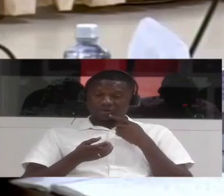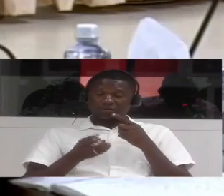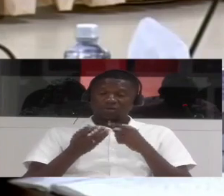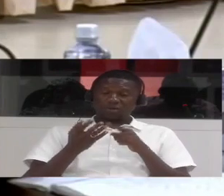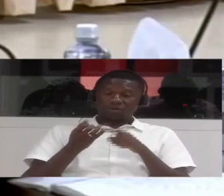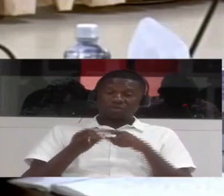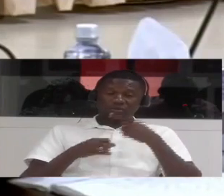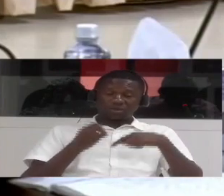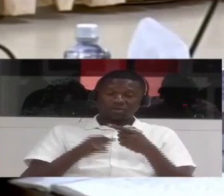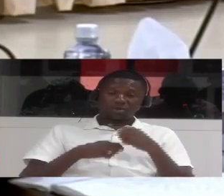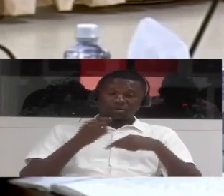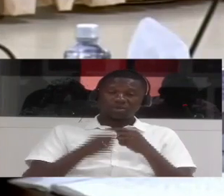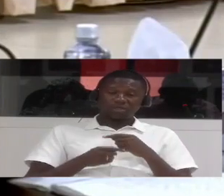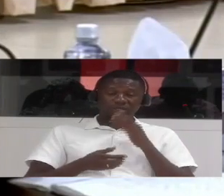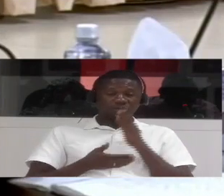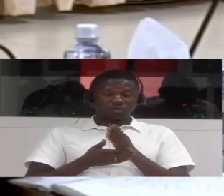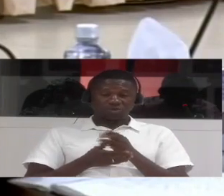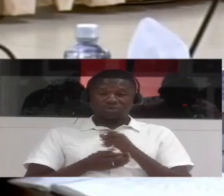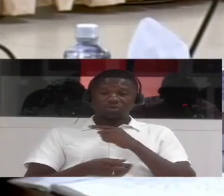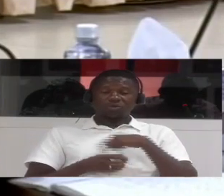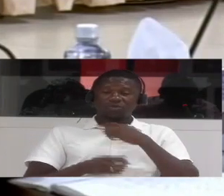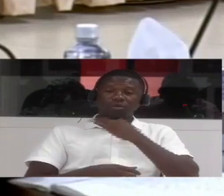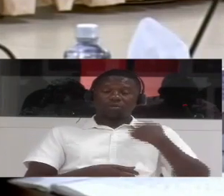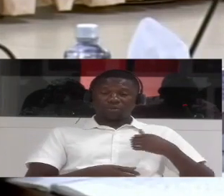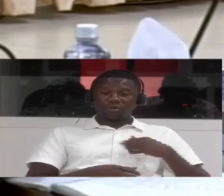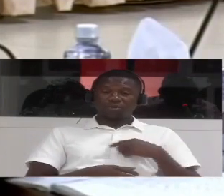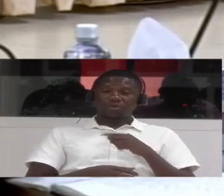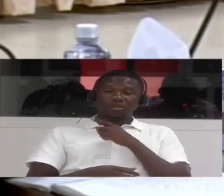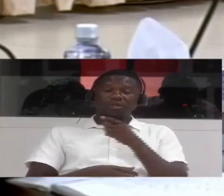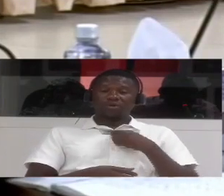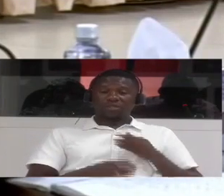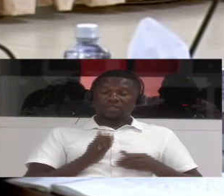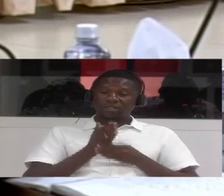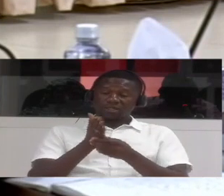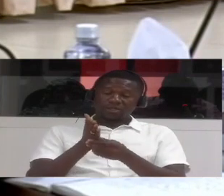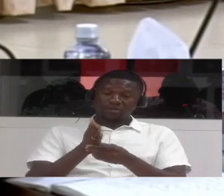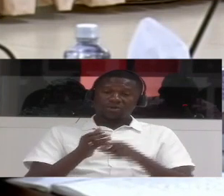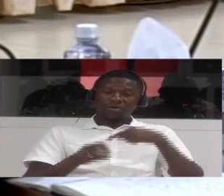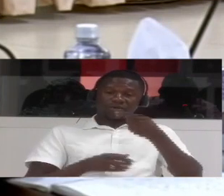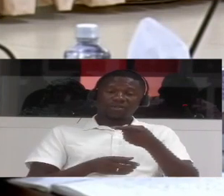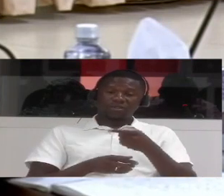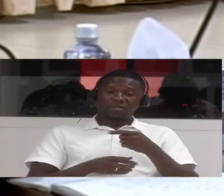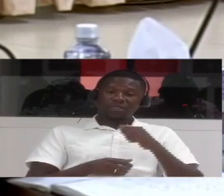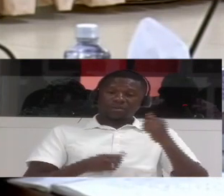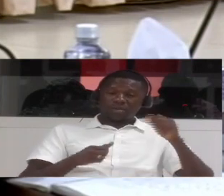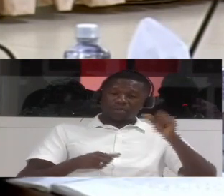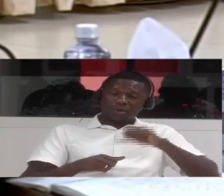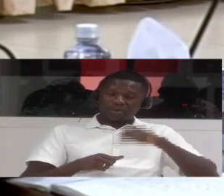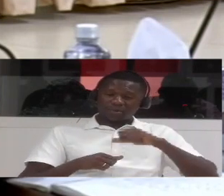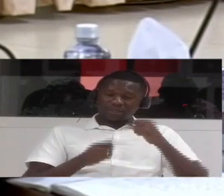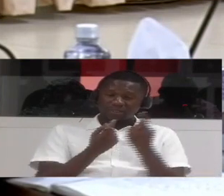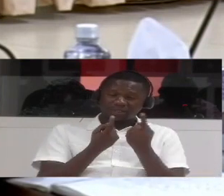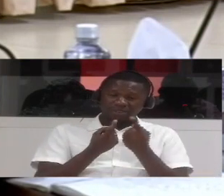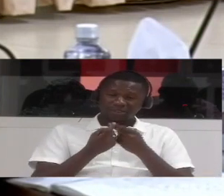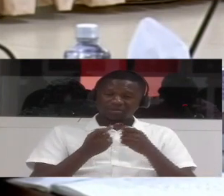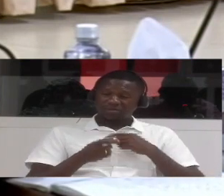was about the fact that some of the people that were the leaders of these atrocities, of